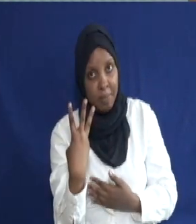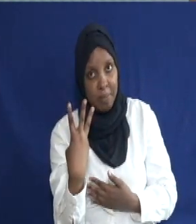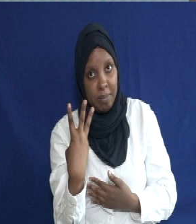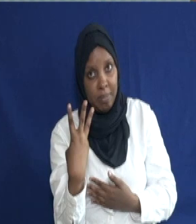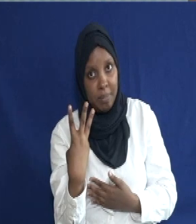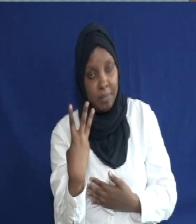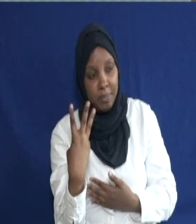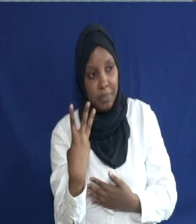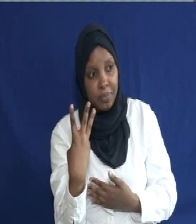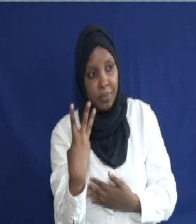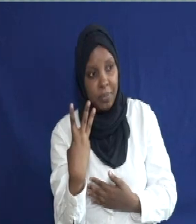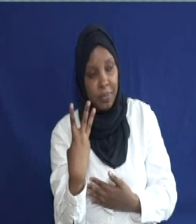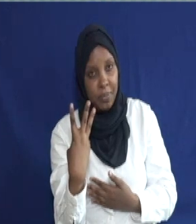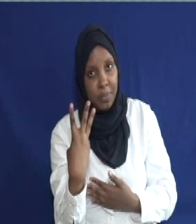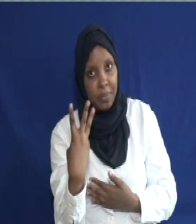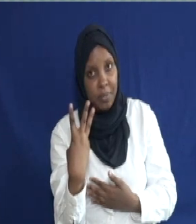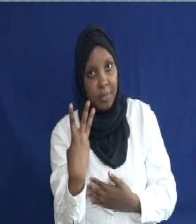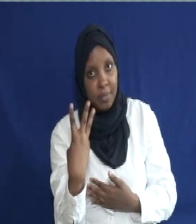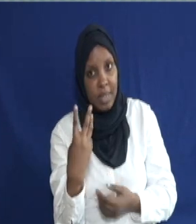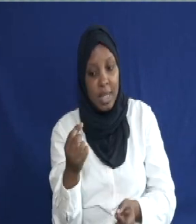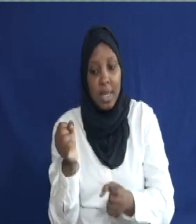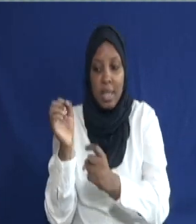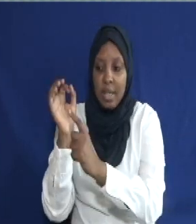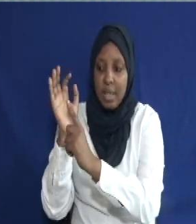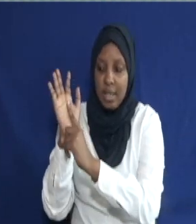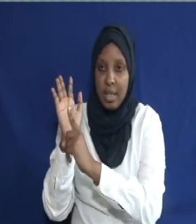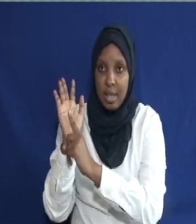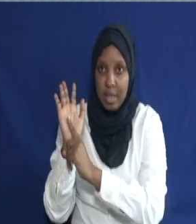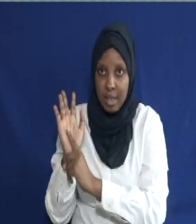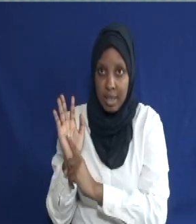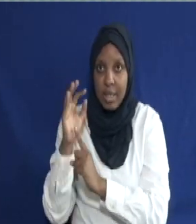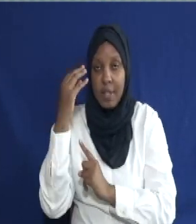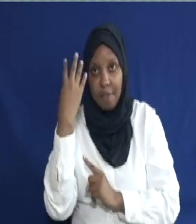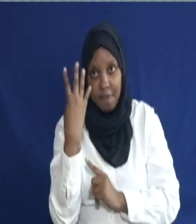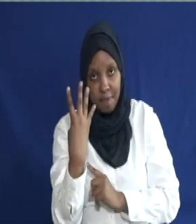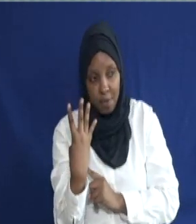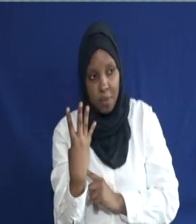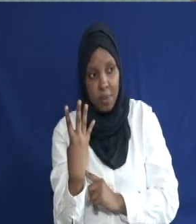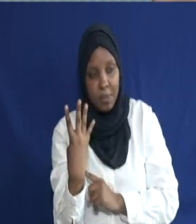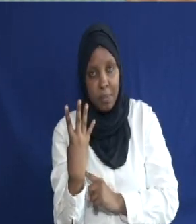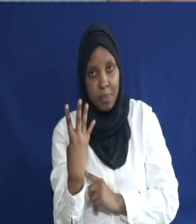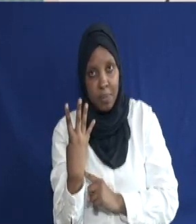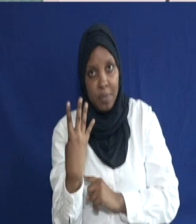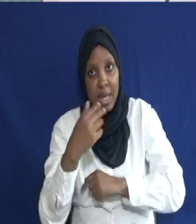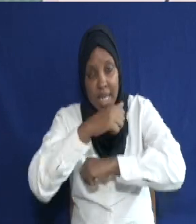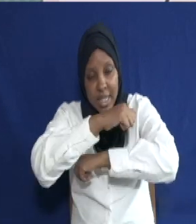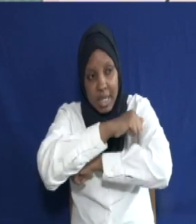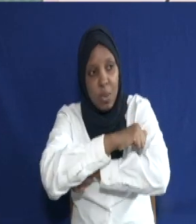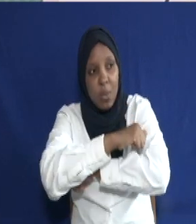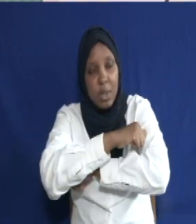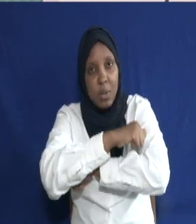Here we have 64 is equal to x cubed.